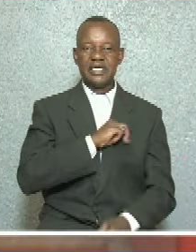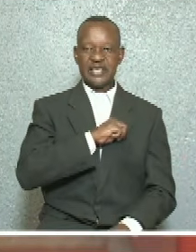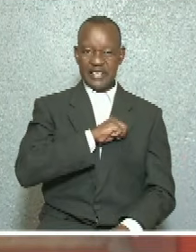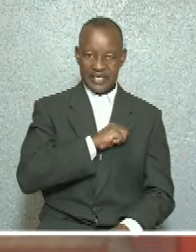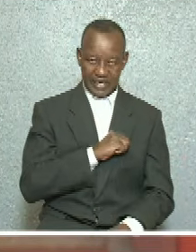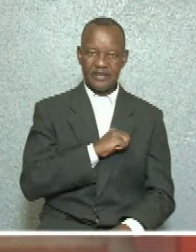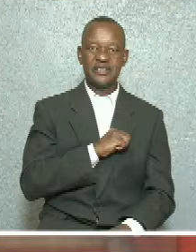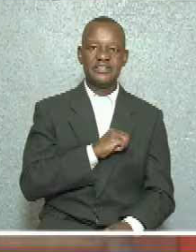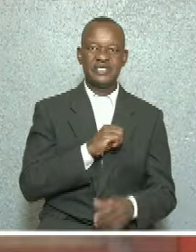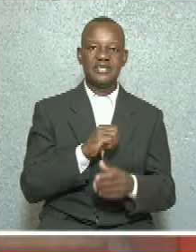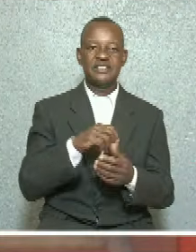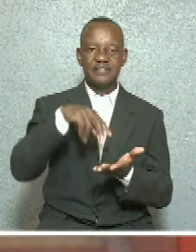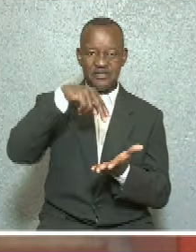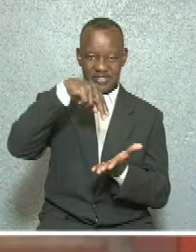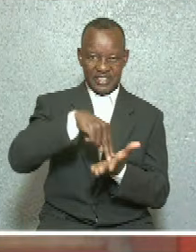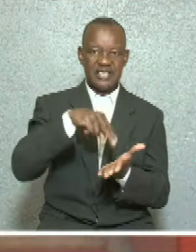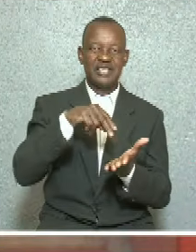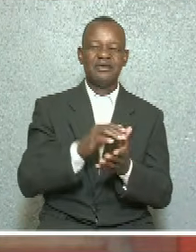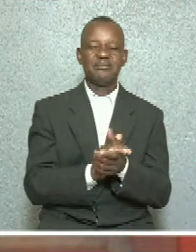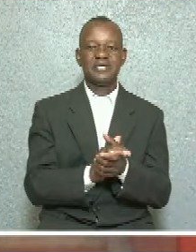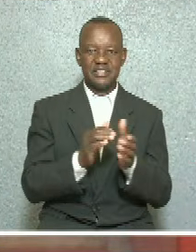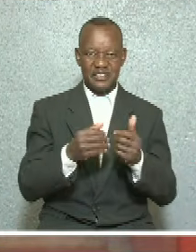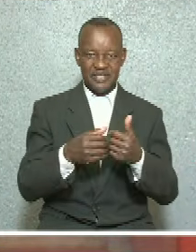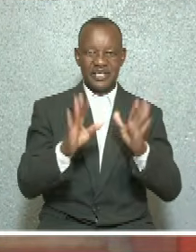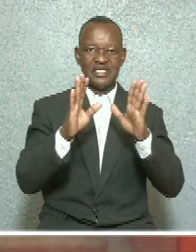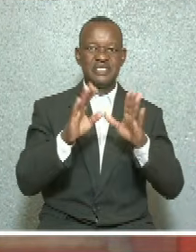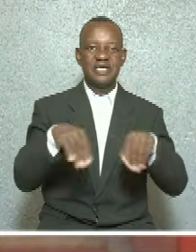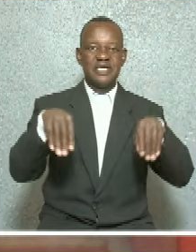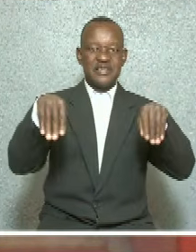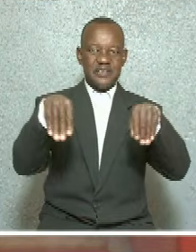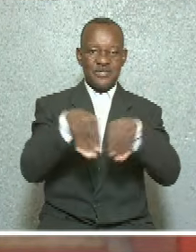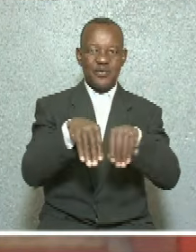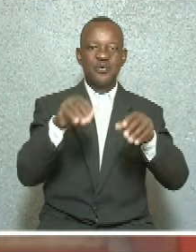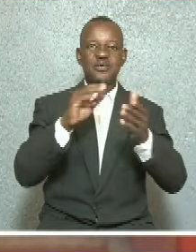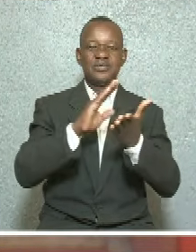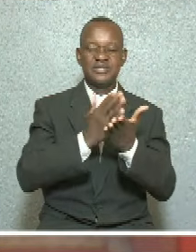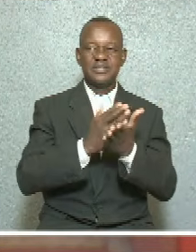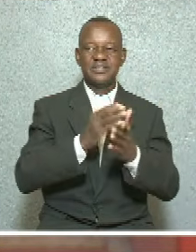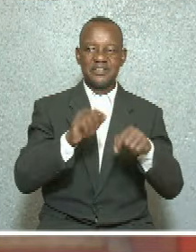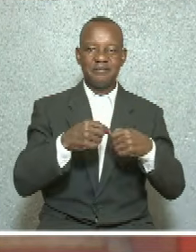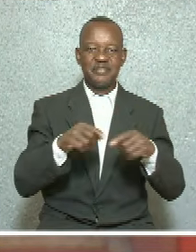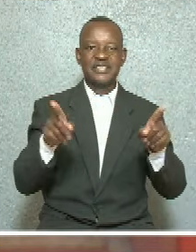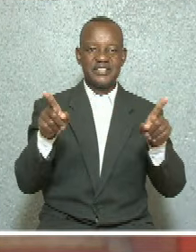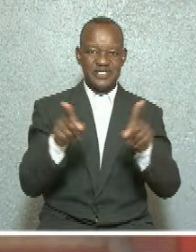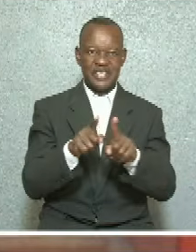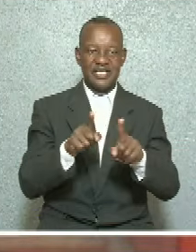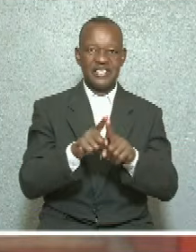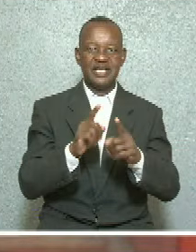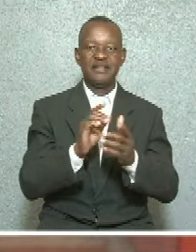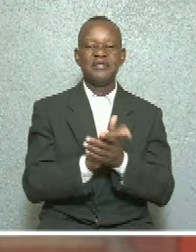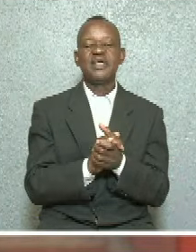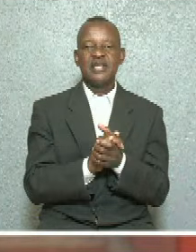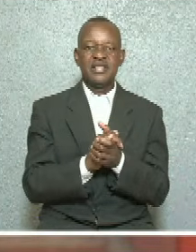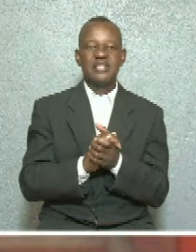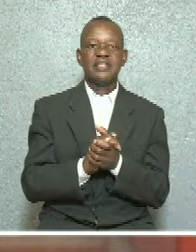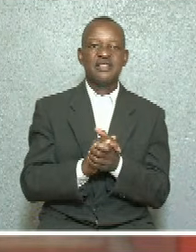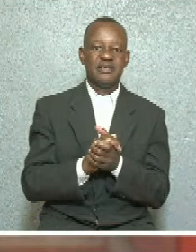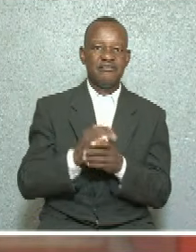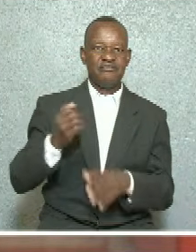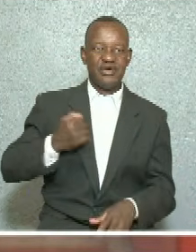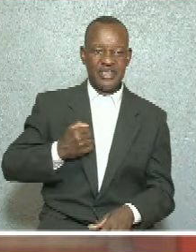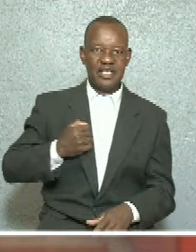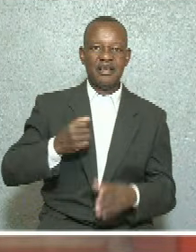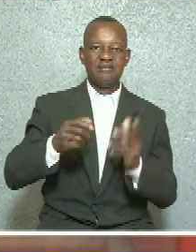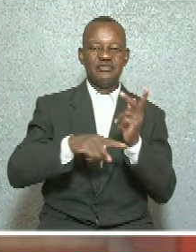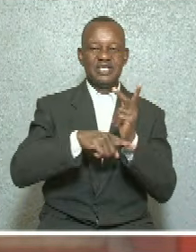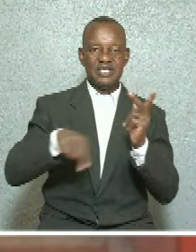and continuously do something, just like our founding president and father of the nation, Dr. Shafishuna Nujoma, taught us.